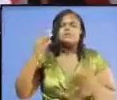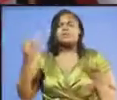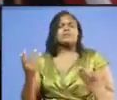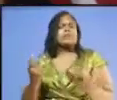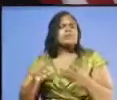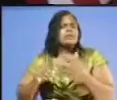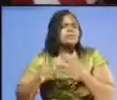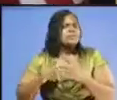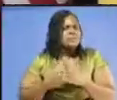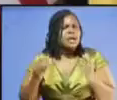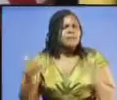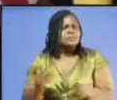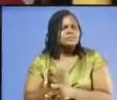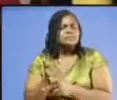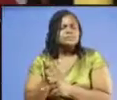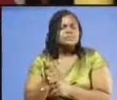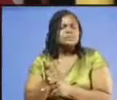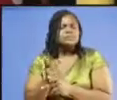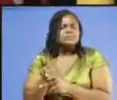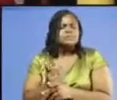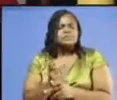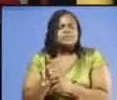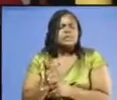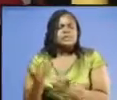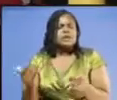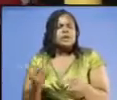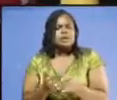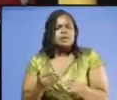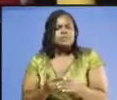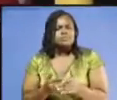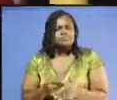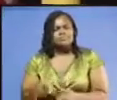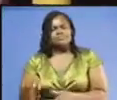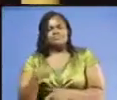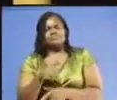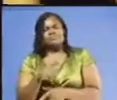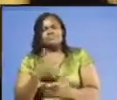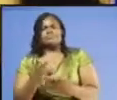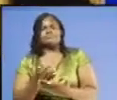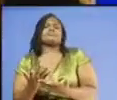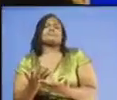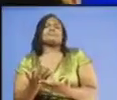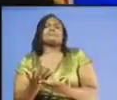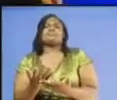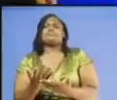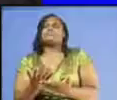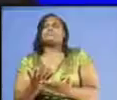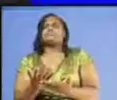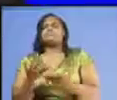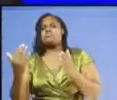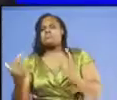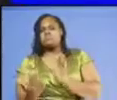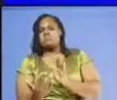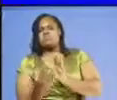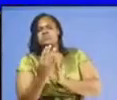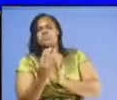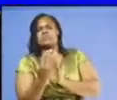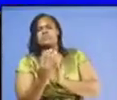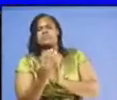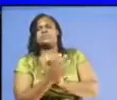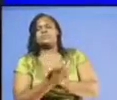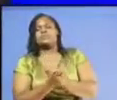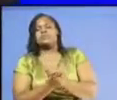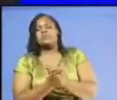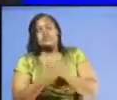caring when some of the folk you care for are the ones who pat you in the back when they are before your face and stab you